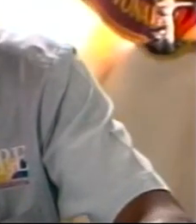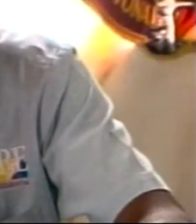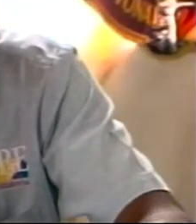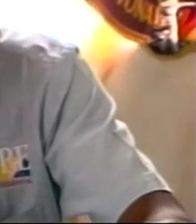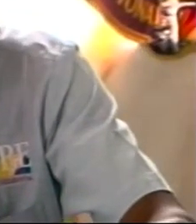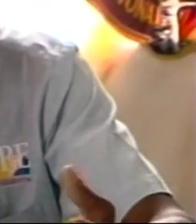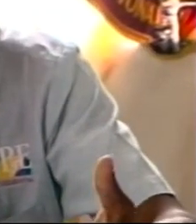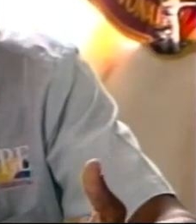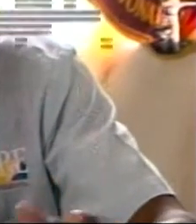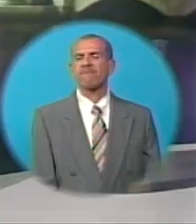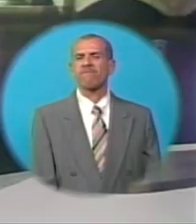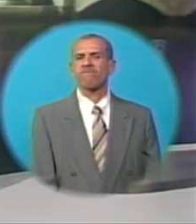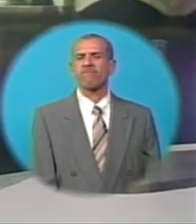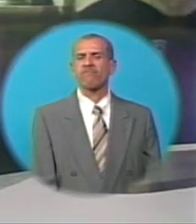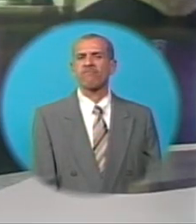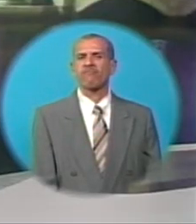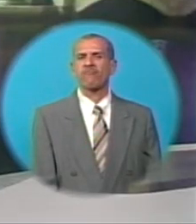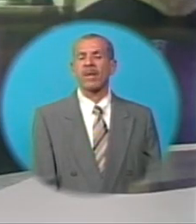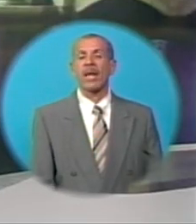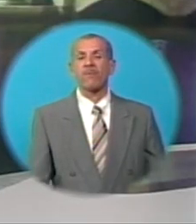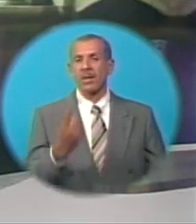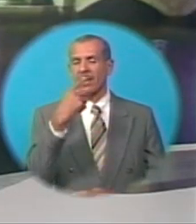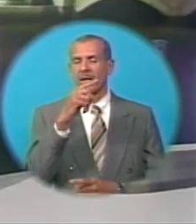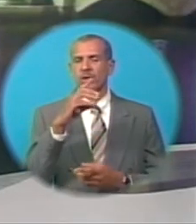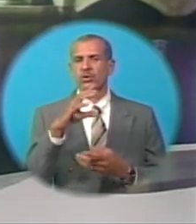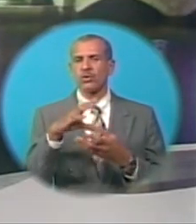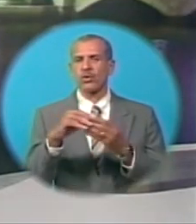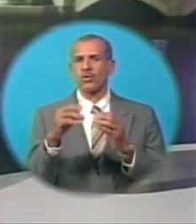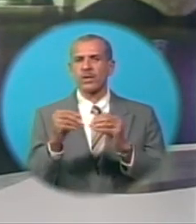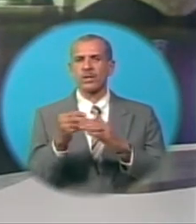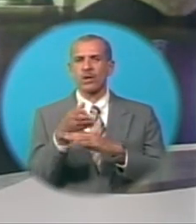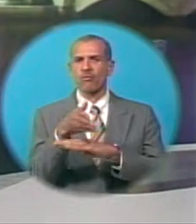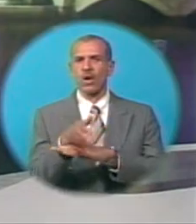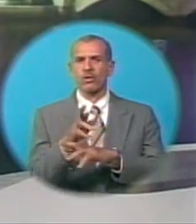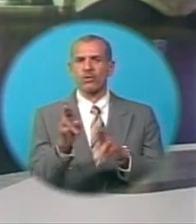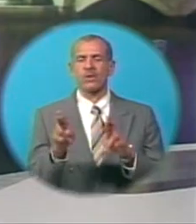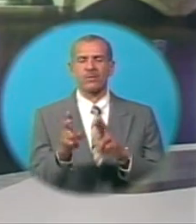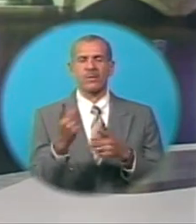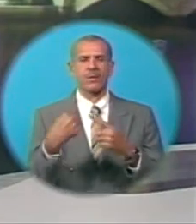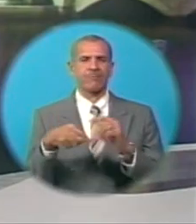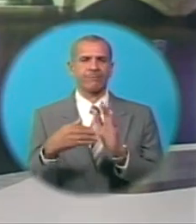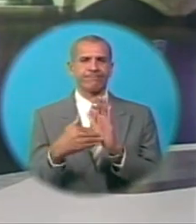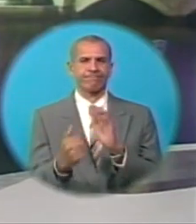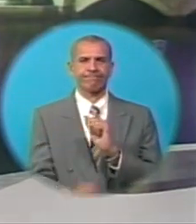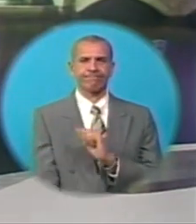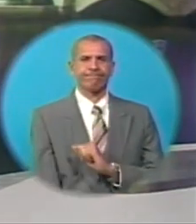example? We'll take a look at stories from across the region when we return.